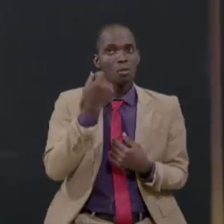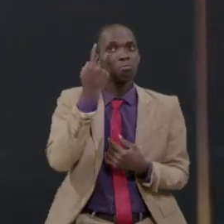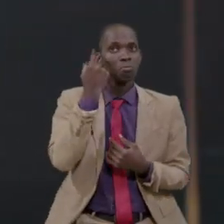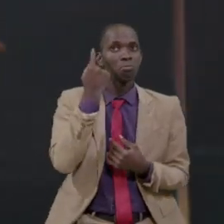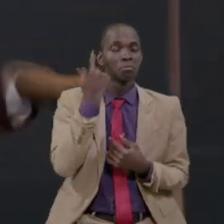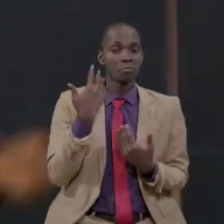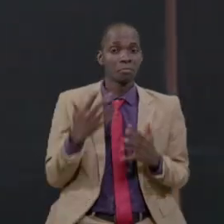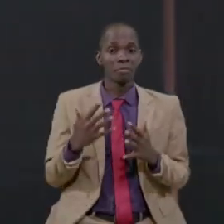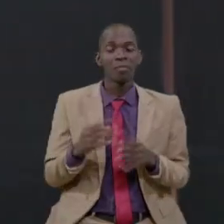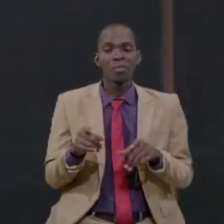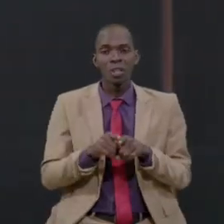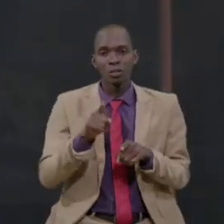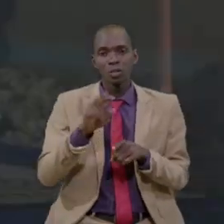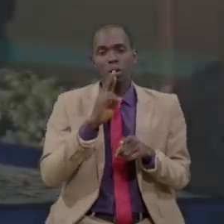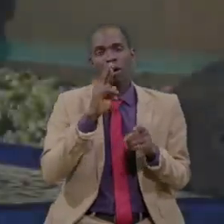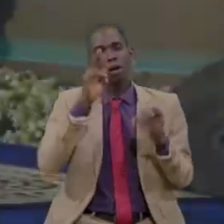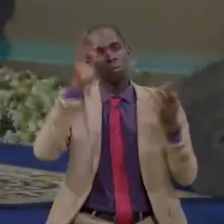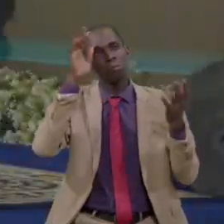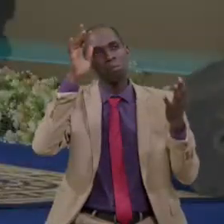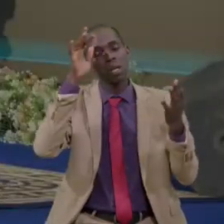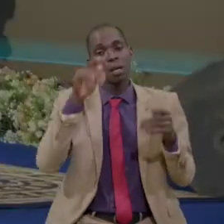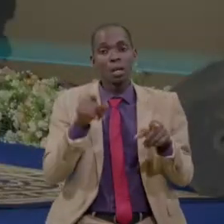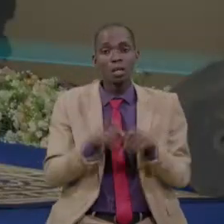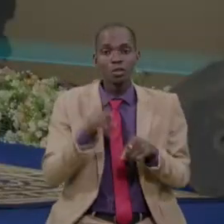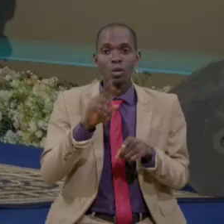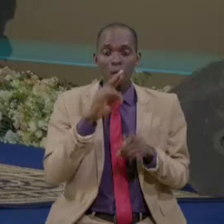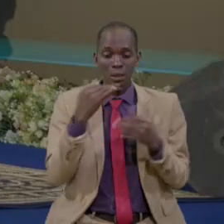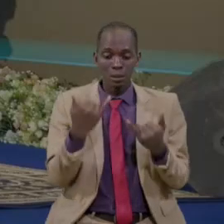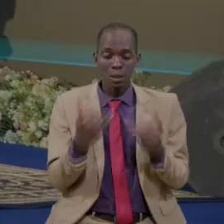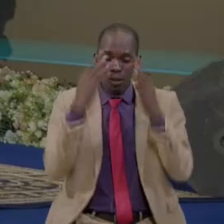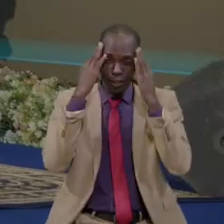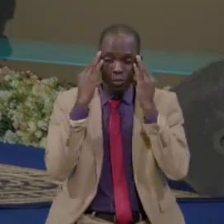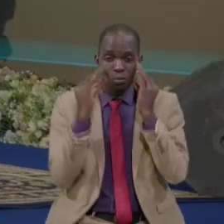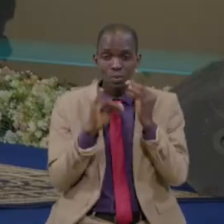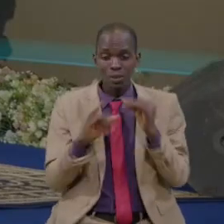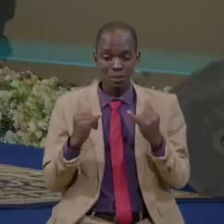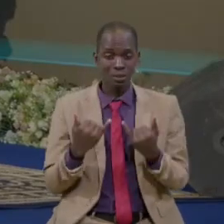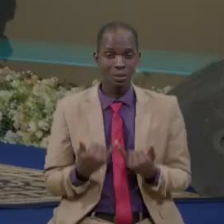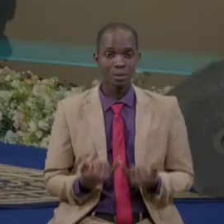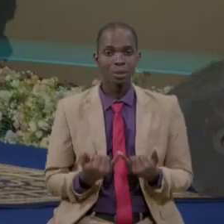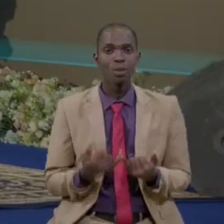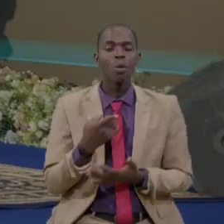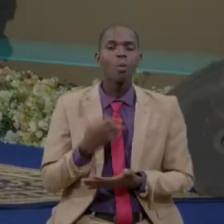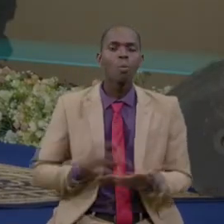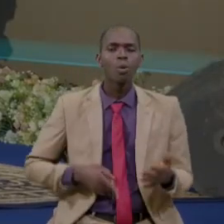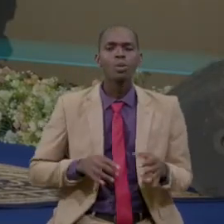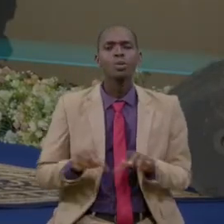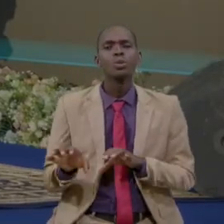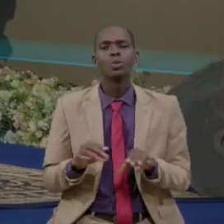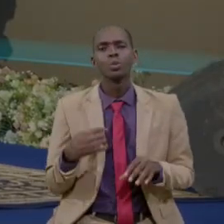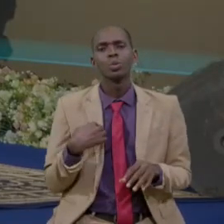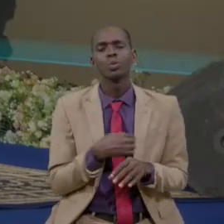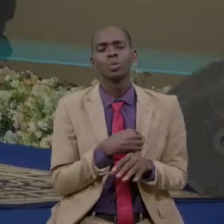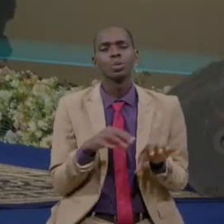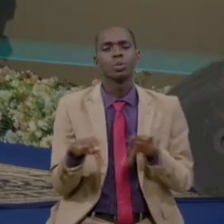expecting, as we're experiencing now, what do we do with what we have